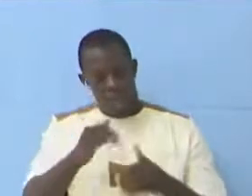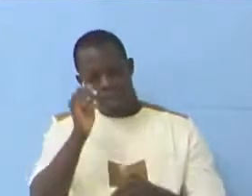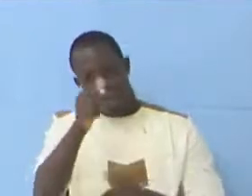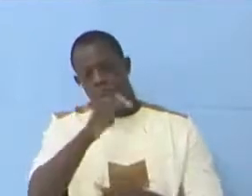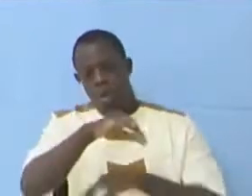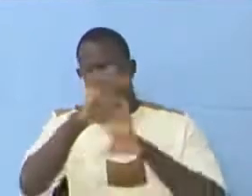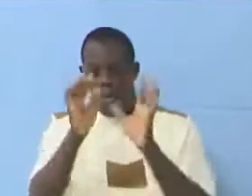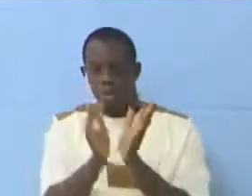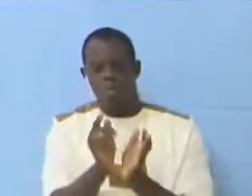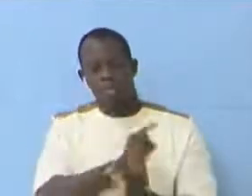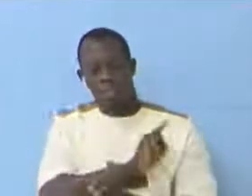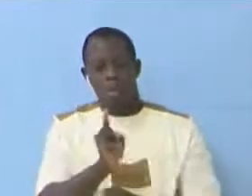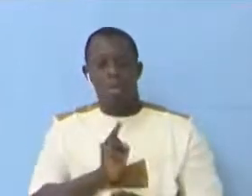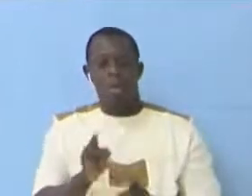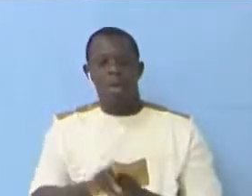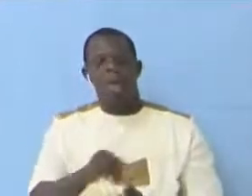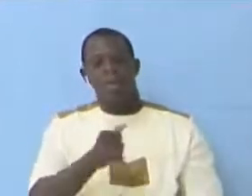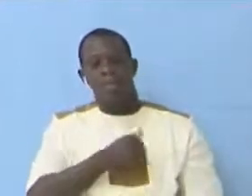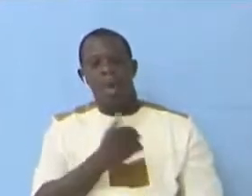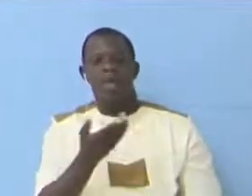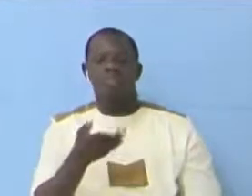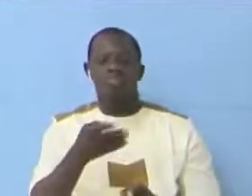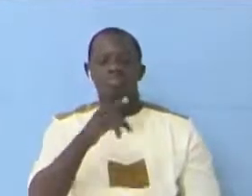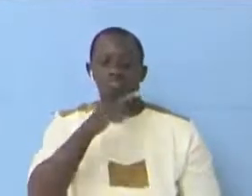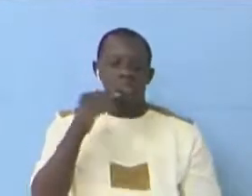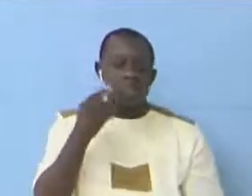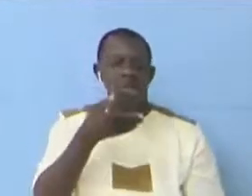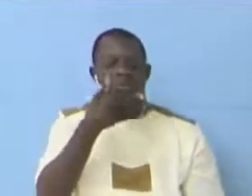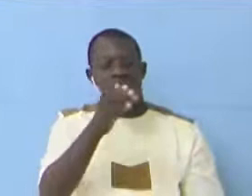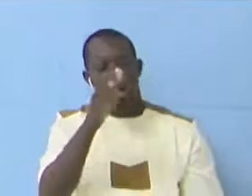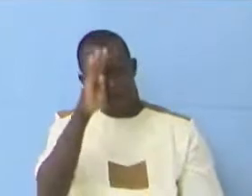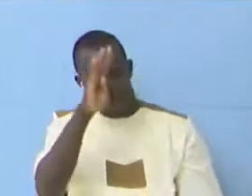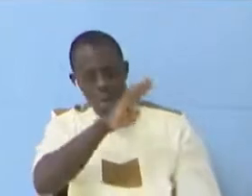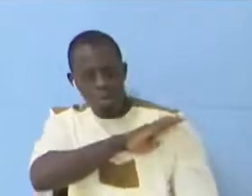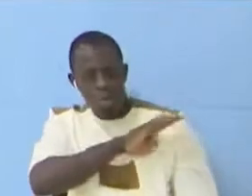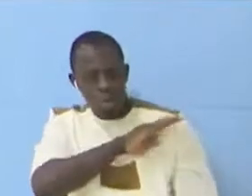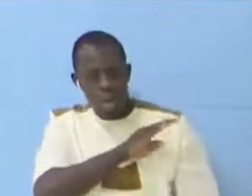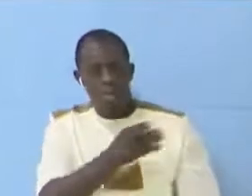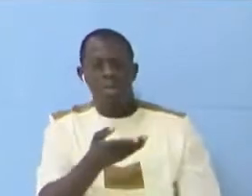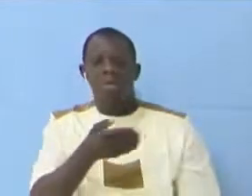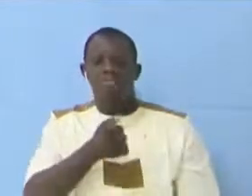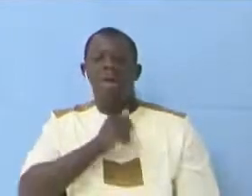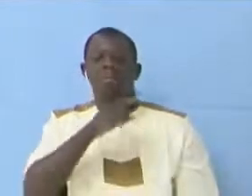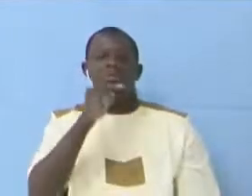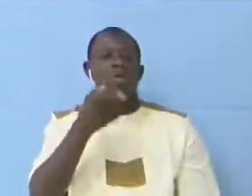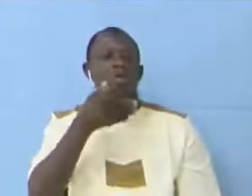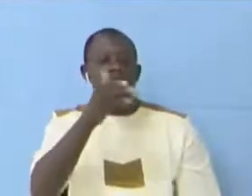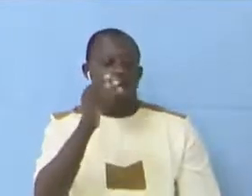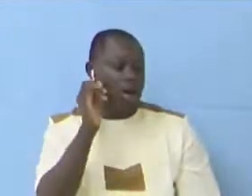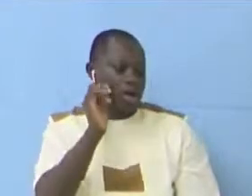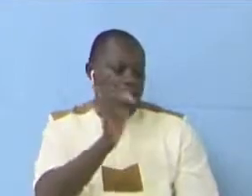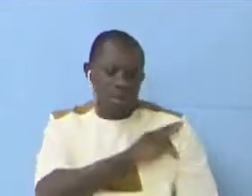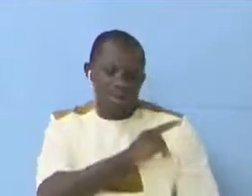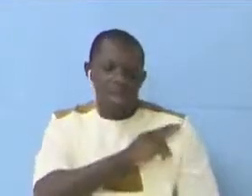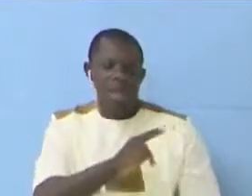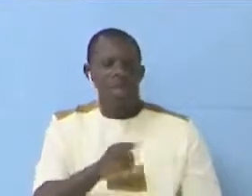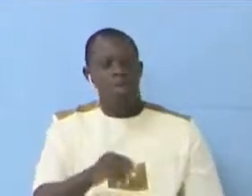God reward them. suma rakk yaay yi suma magi yaay yi góor ak jigéen. My stepsisters,